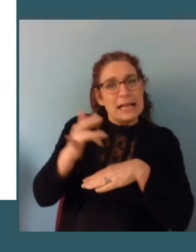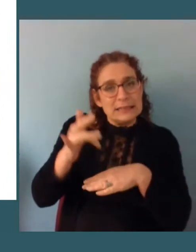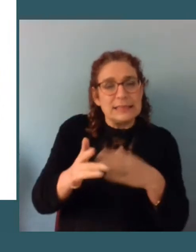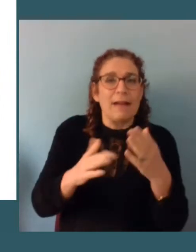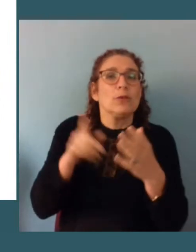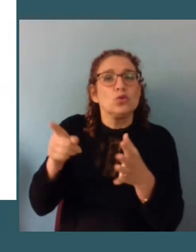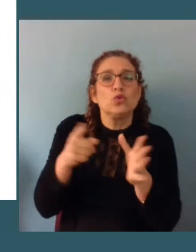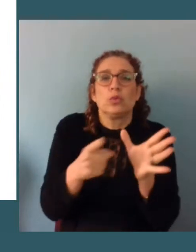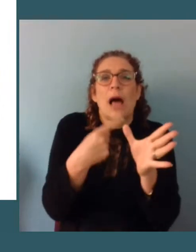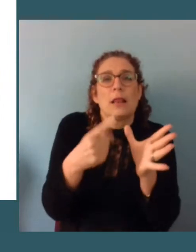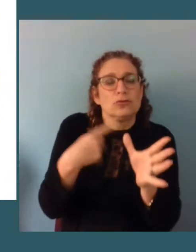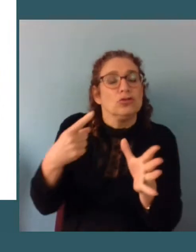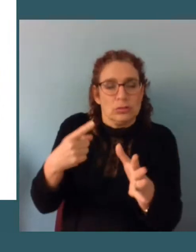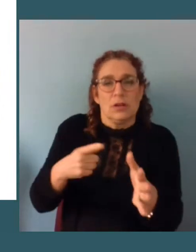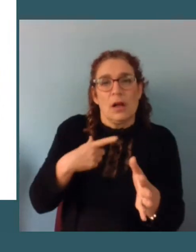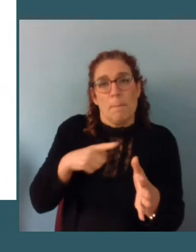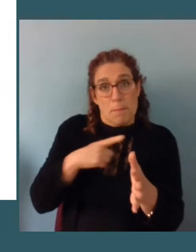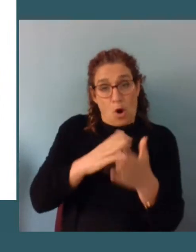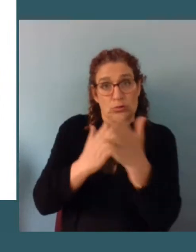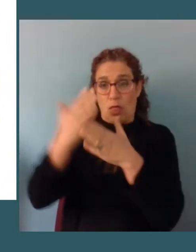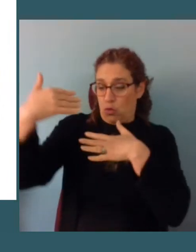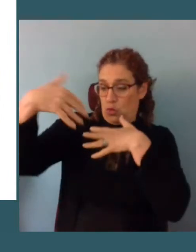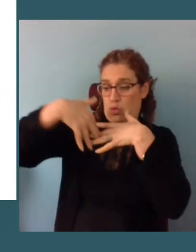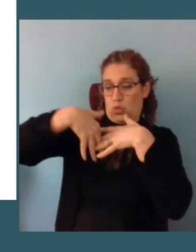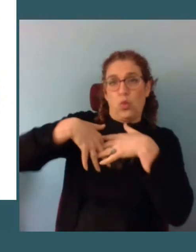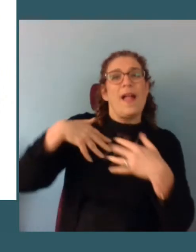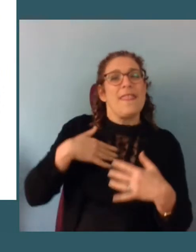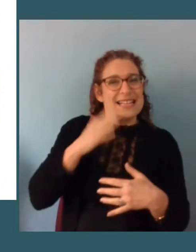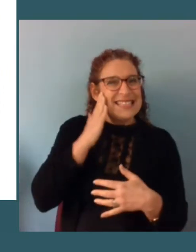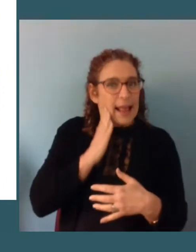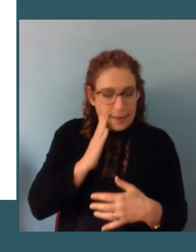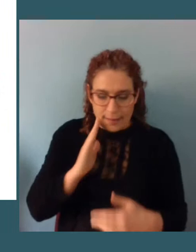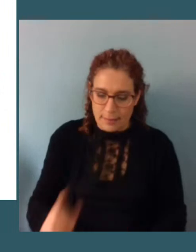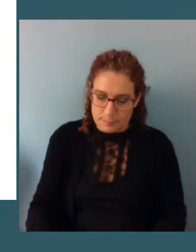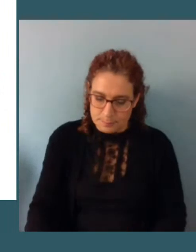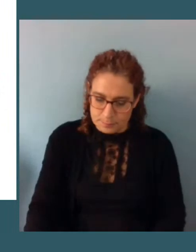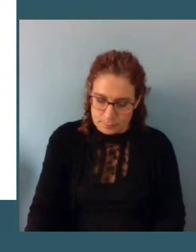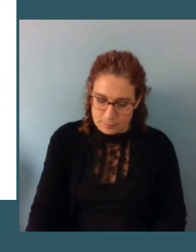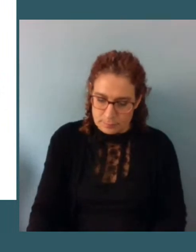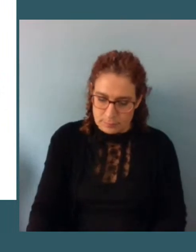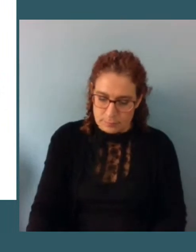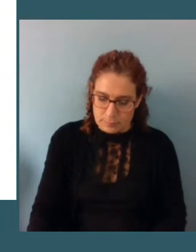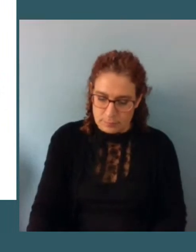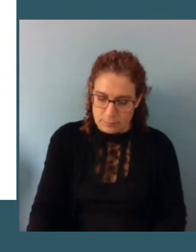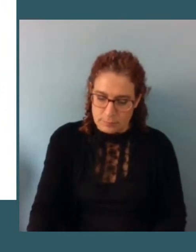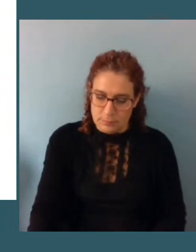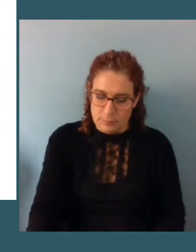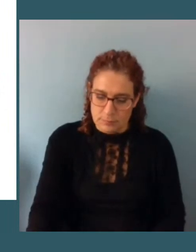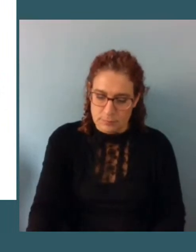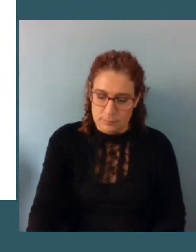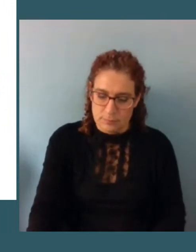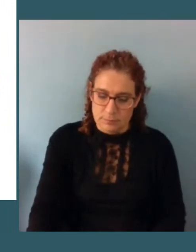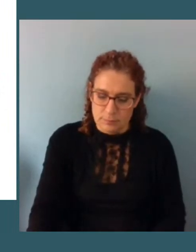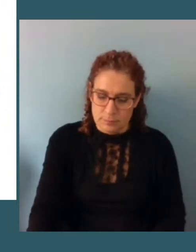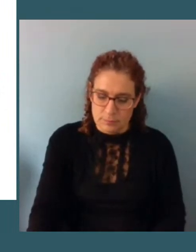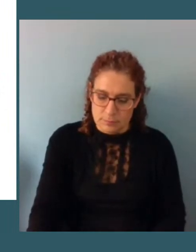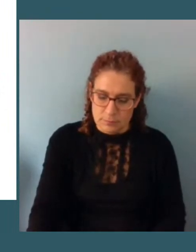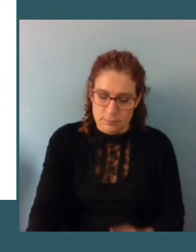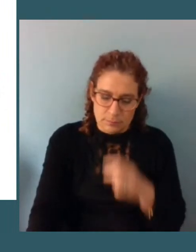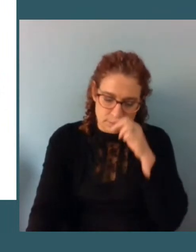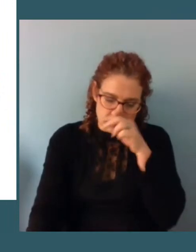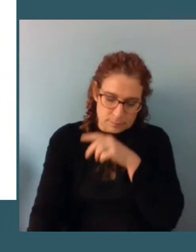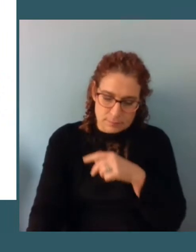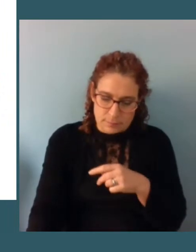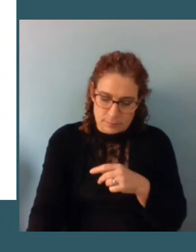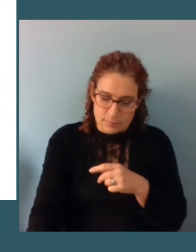barrier. So early intervention, early management and early treatments are of utmost importance if we're